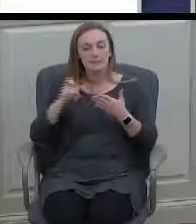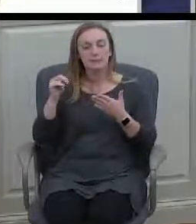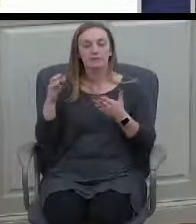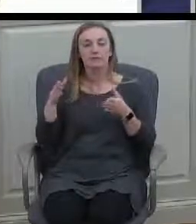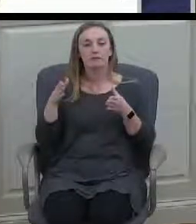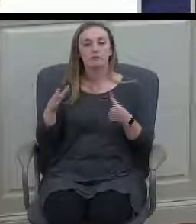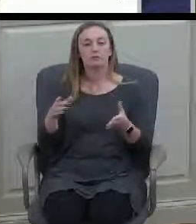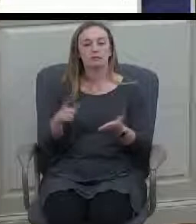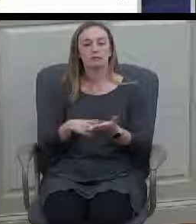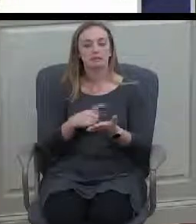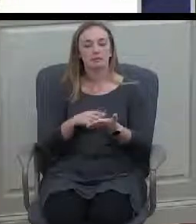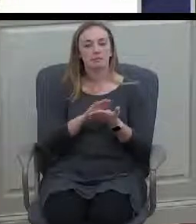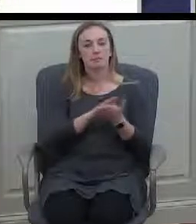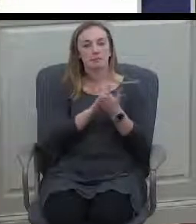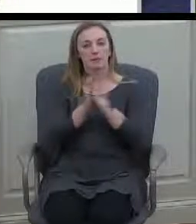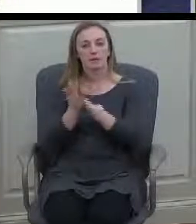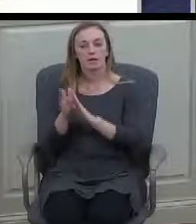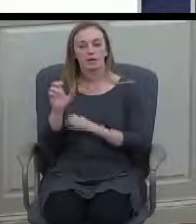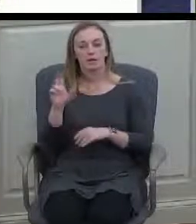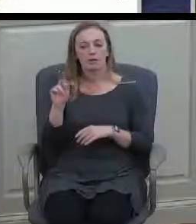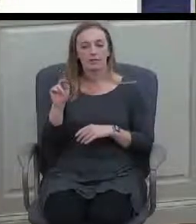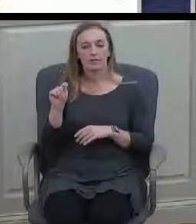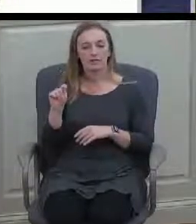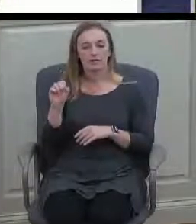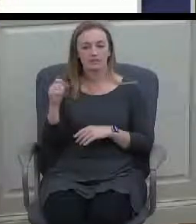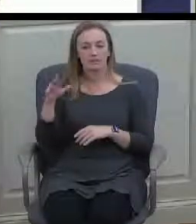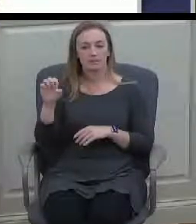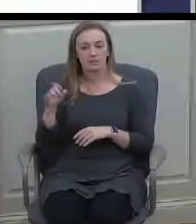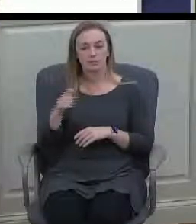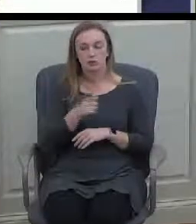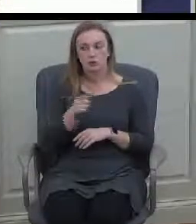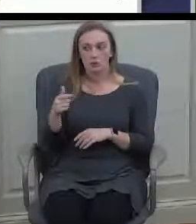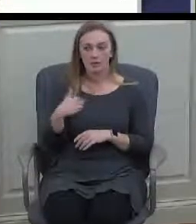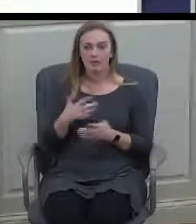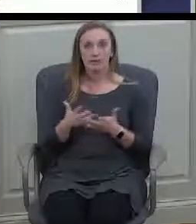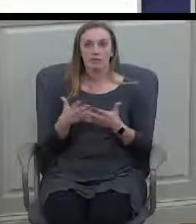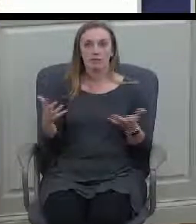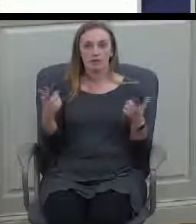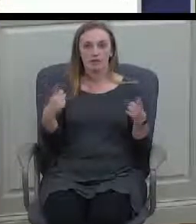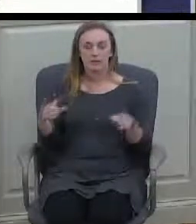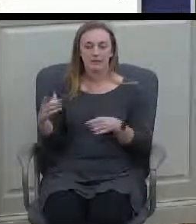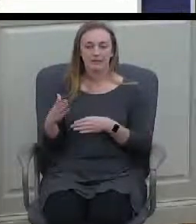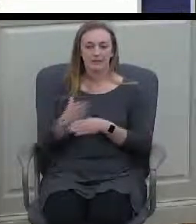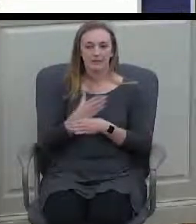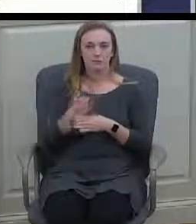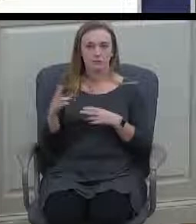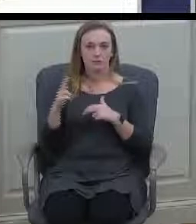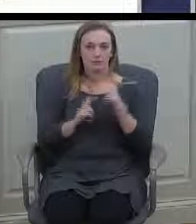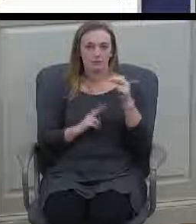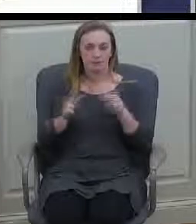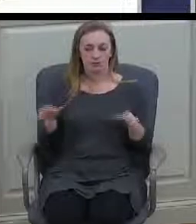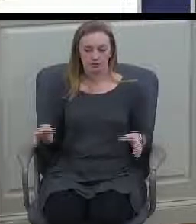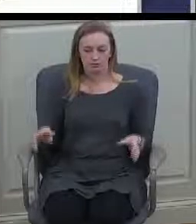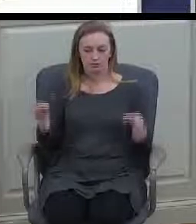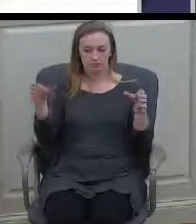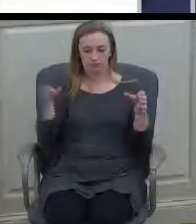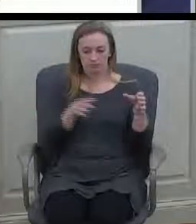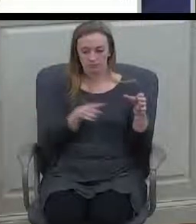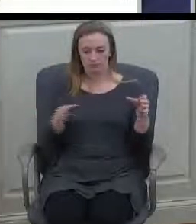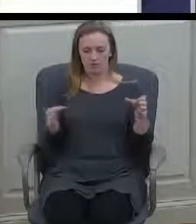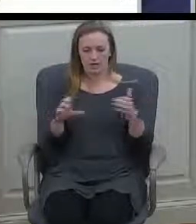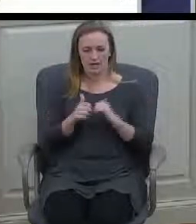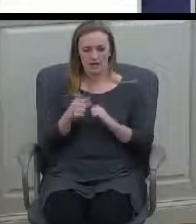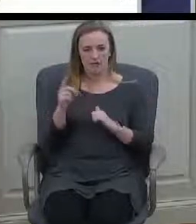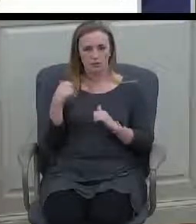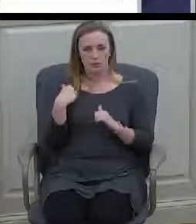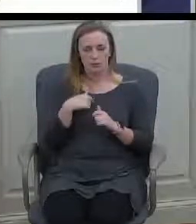acts as event space for festivals. So there's a lot of stuff happening in between the buildings on Main Street. So how do we kind of